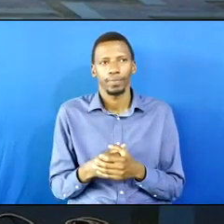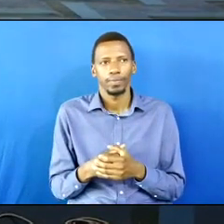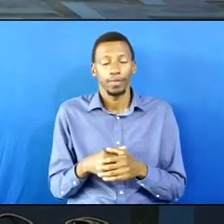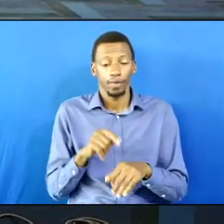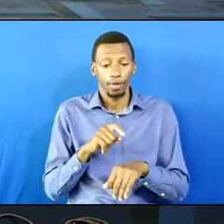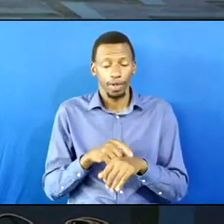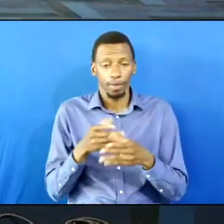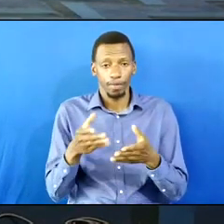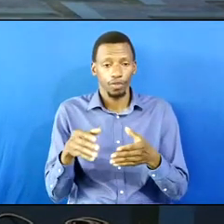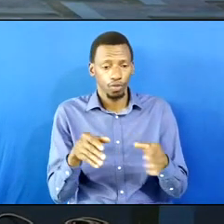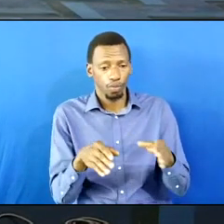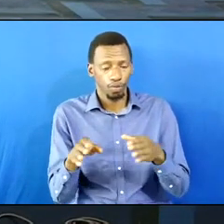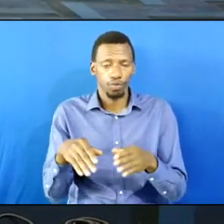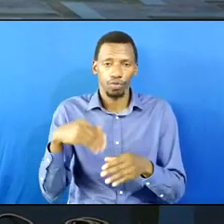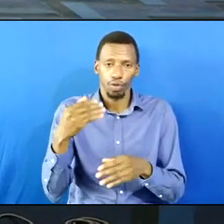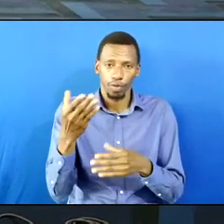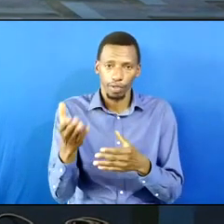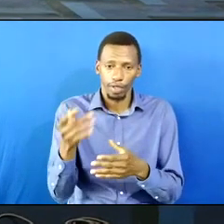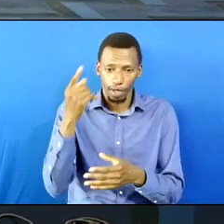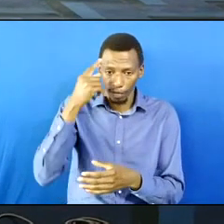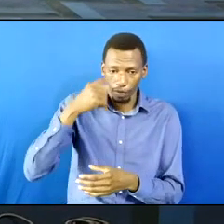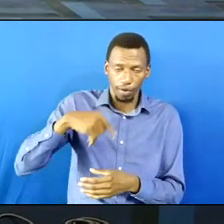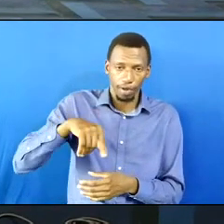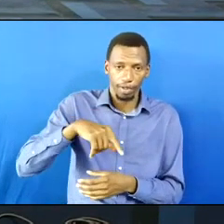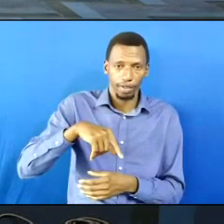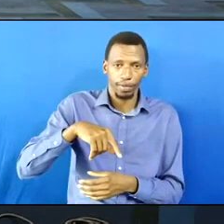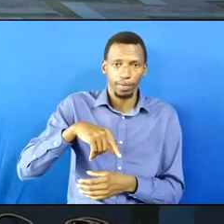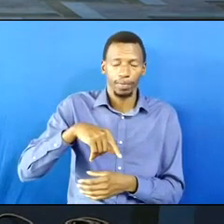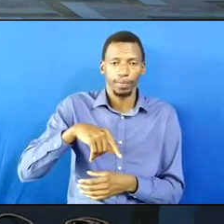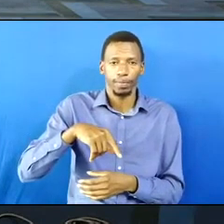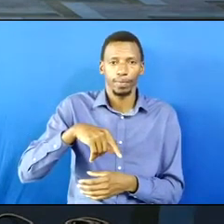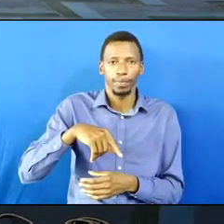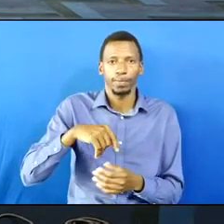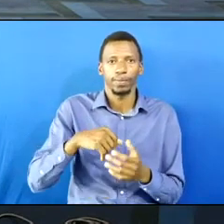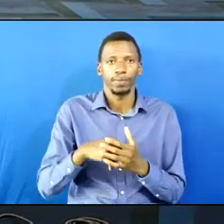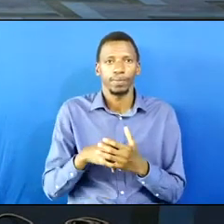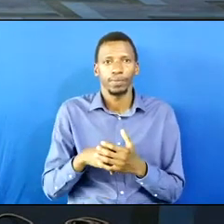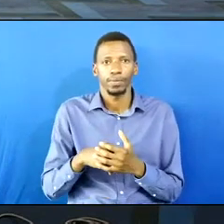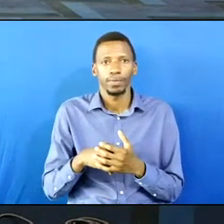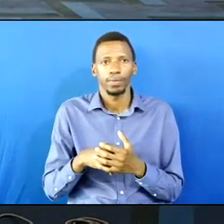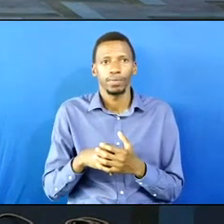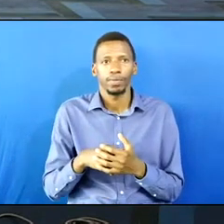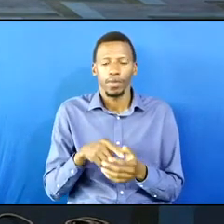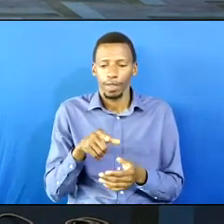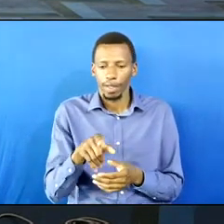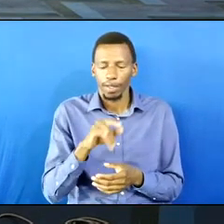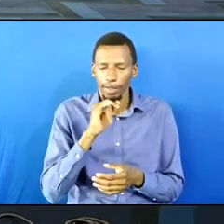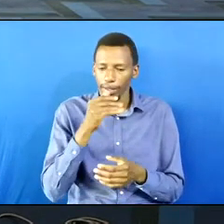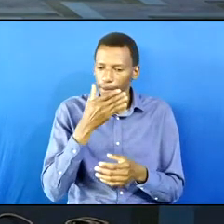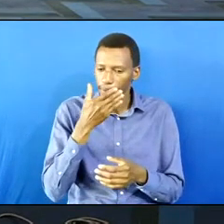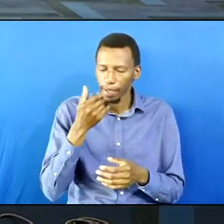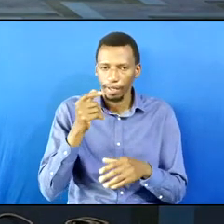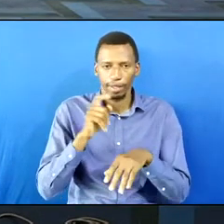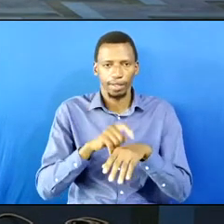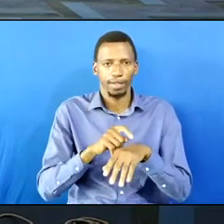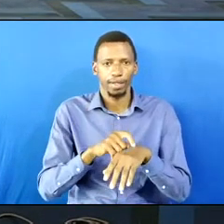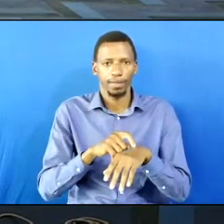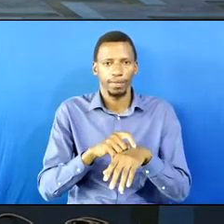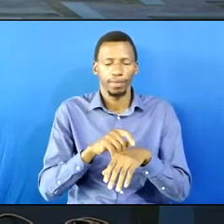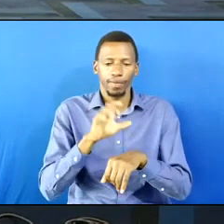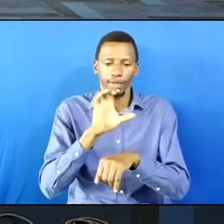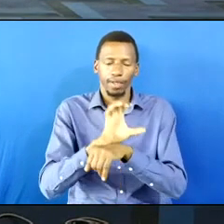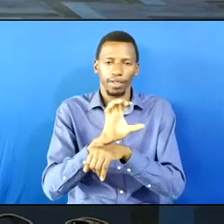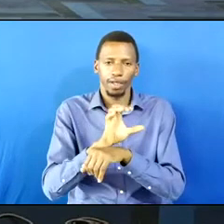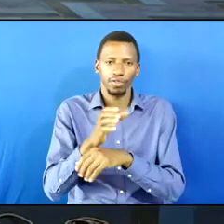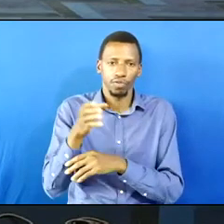When this opportunity always comes for us for once a quarter, it's the best time that the church